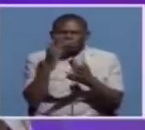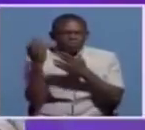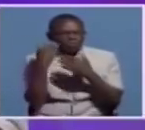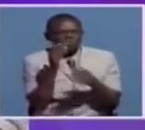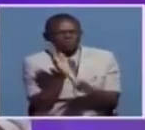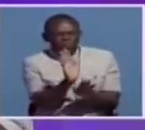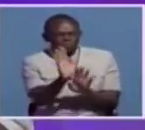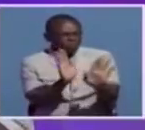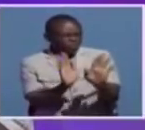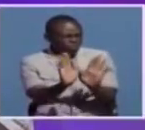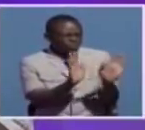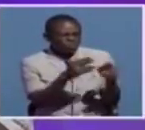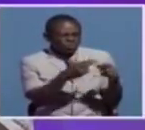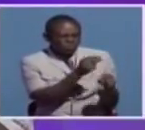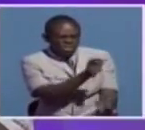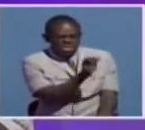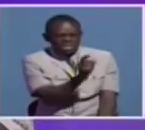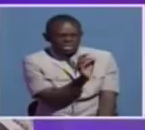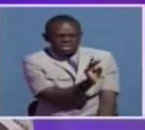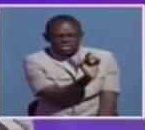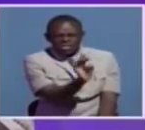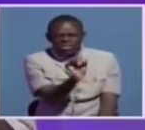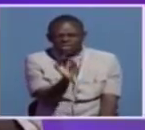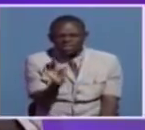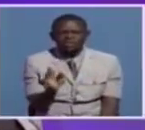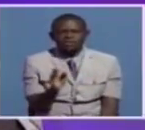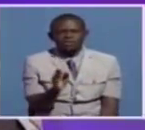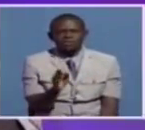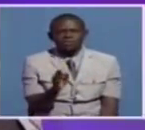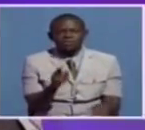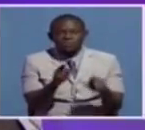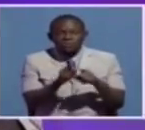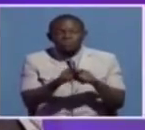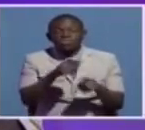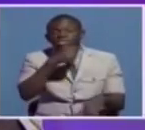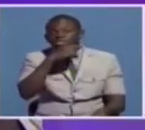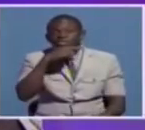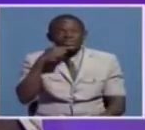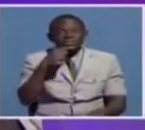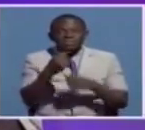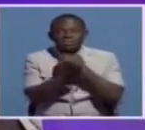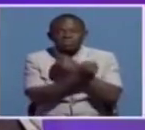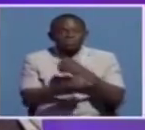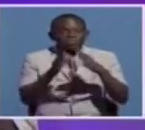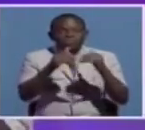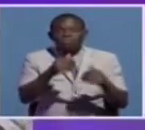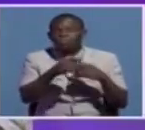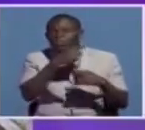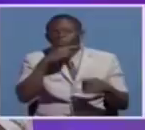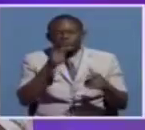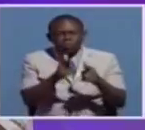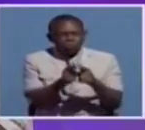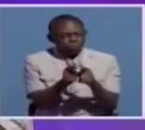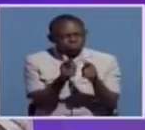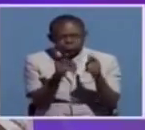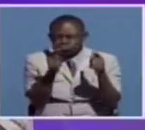were. So and also the massive gardens. I mean, we just got lost in there, and